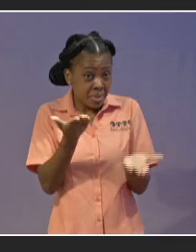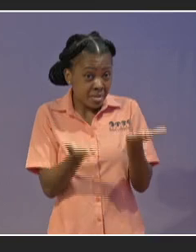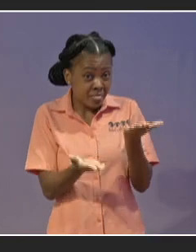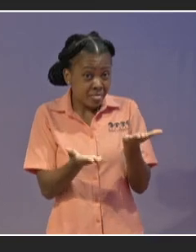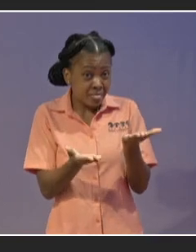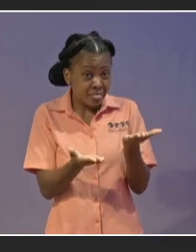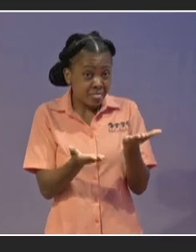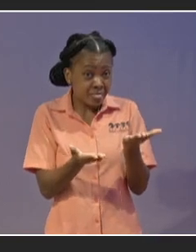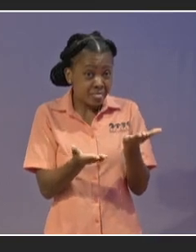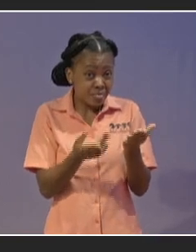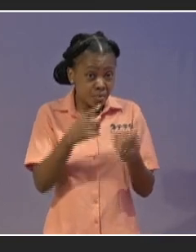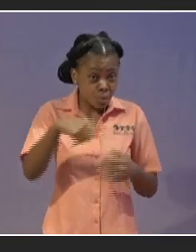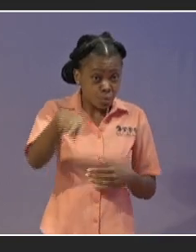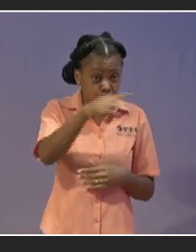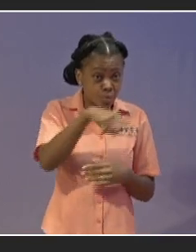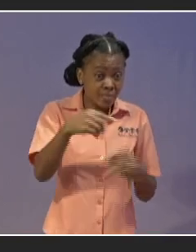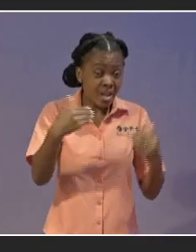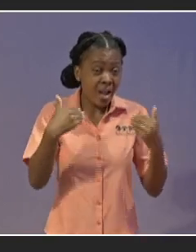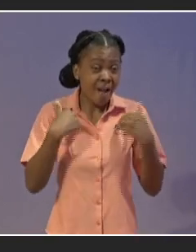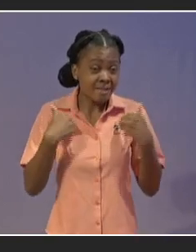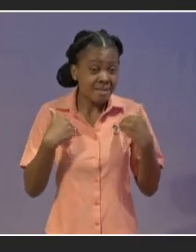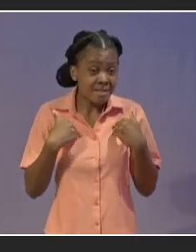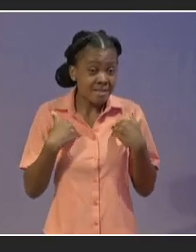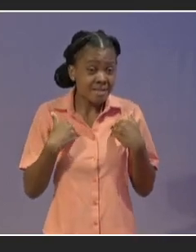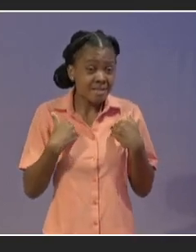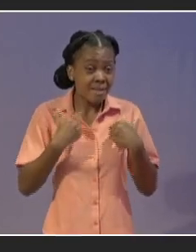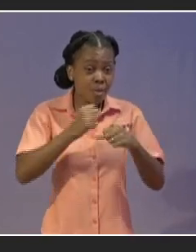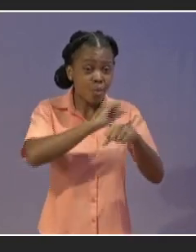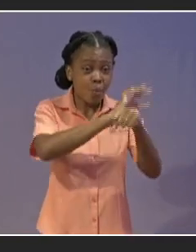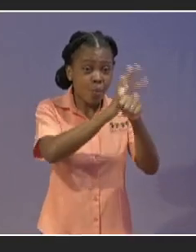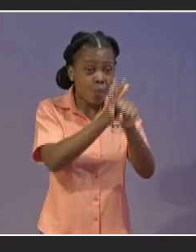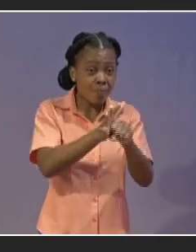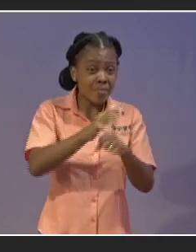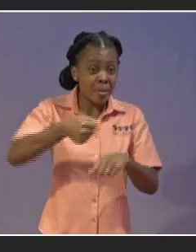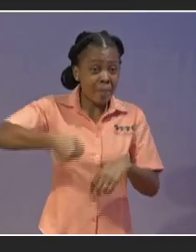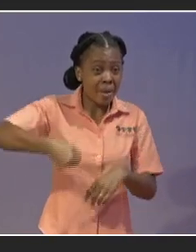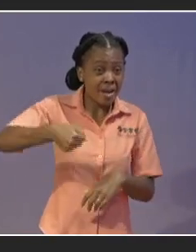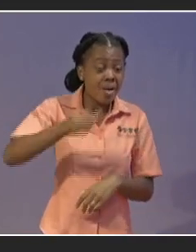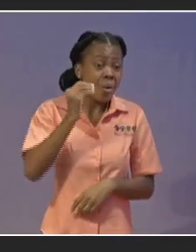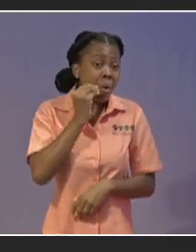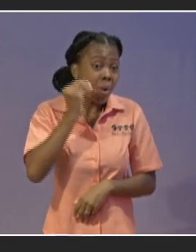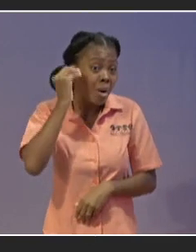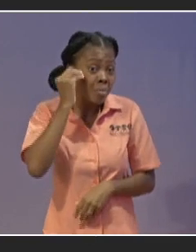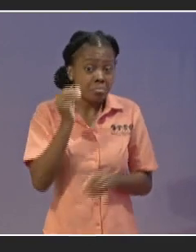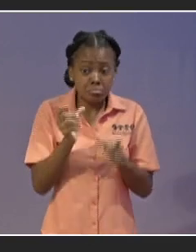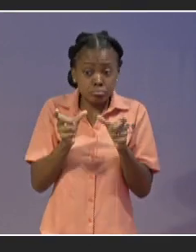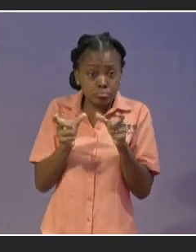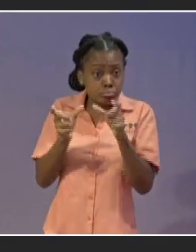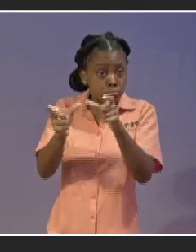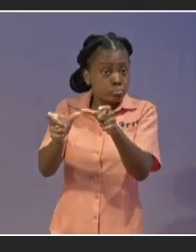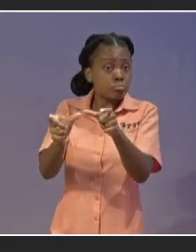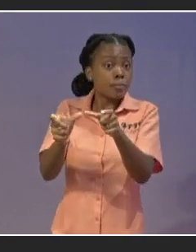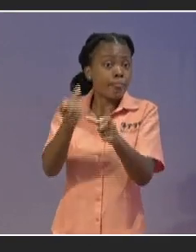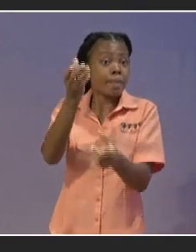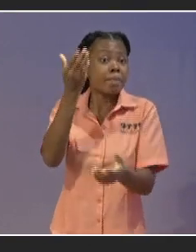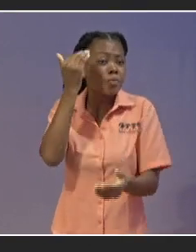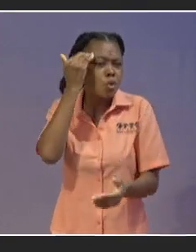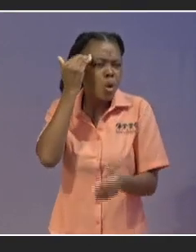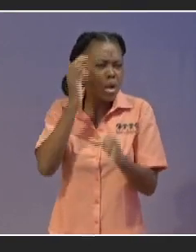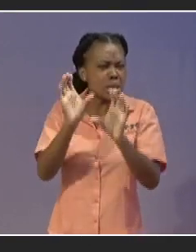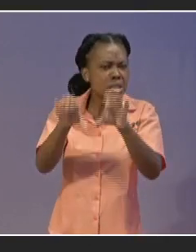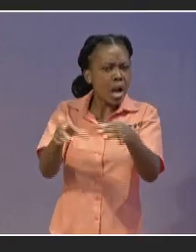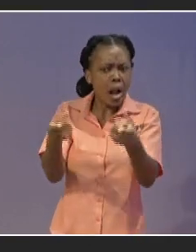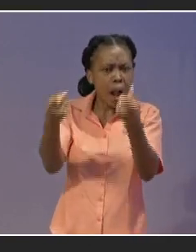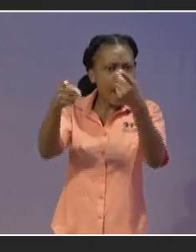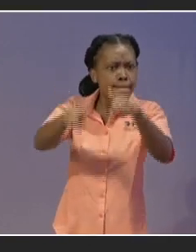you having a COVID pack at home. So, for instance, you have a little section, and you know what's going to happen. They might have sore throat, so they might be